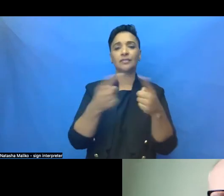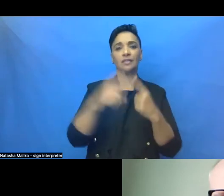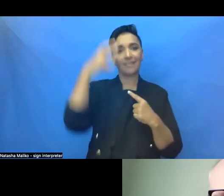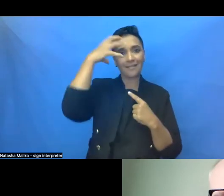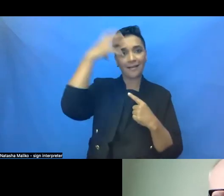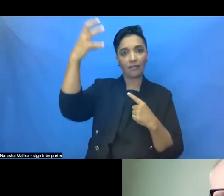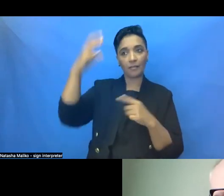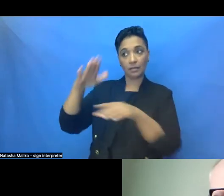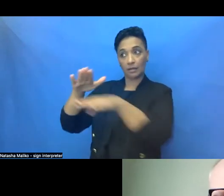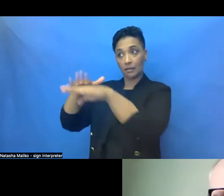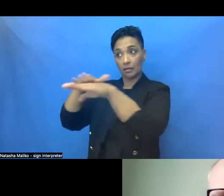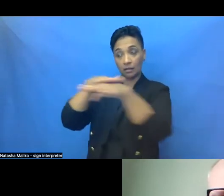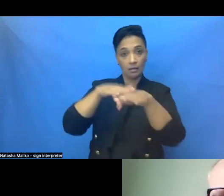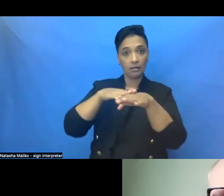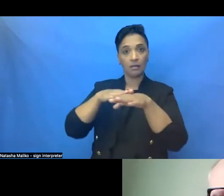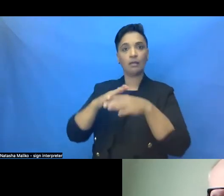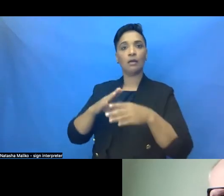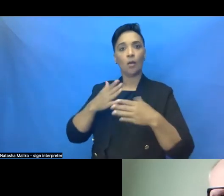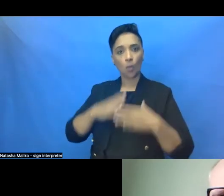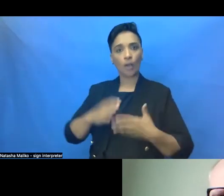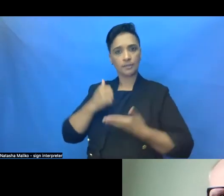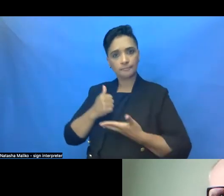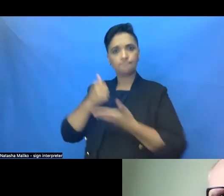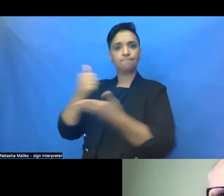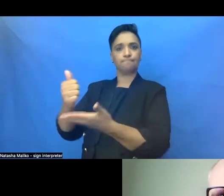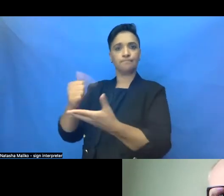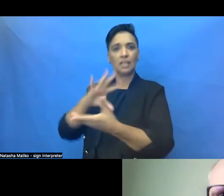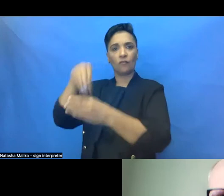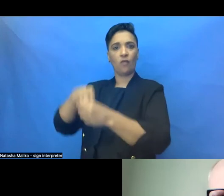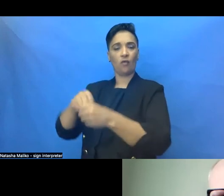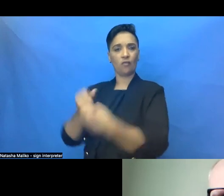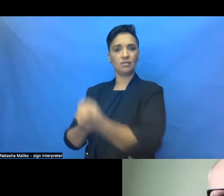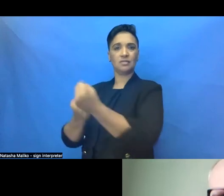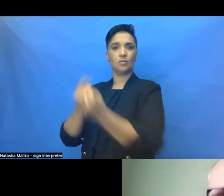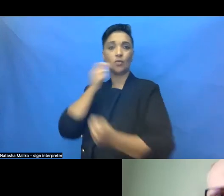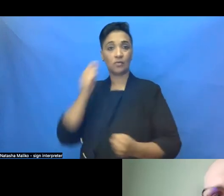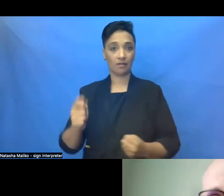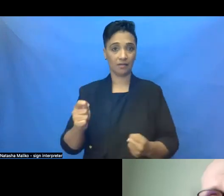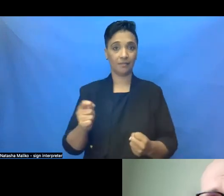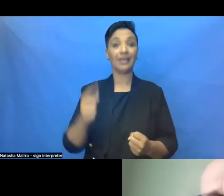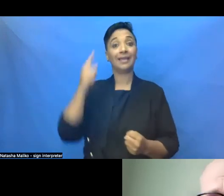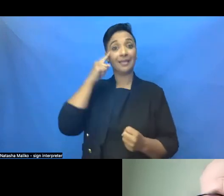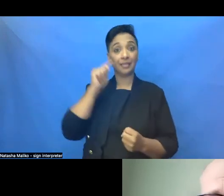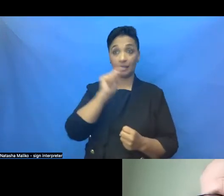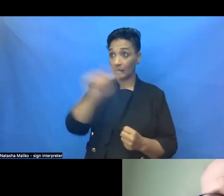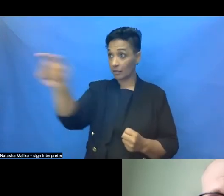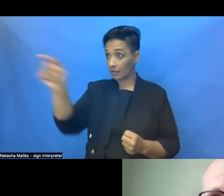involved in that issue, that they are responsible, and there